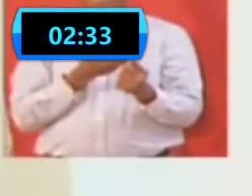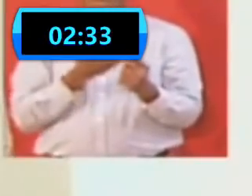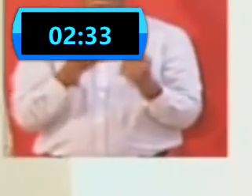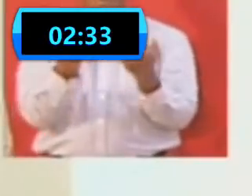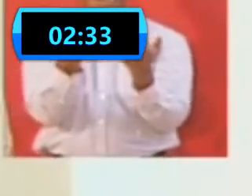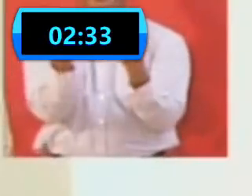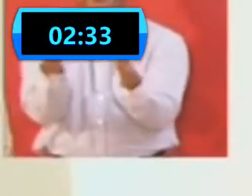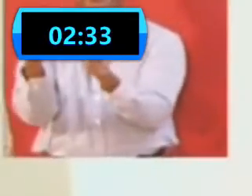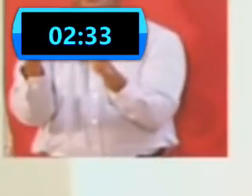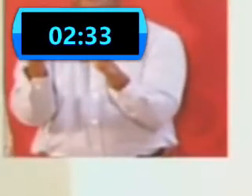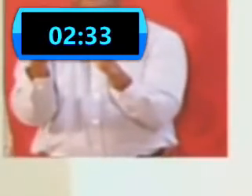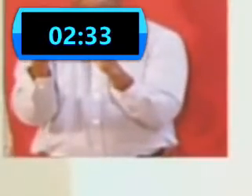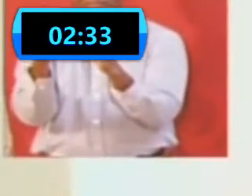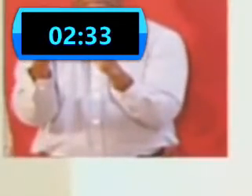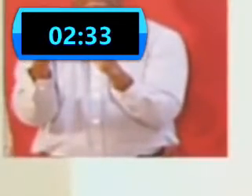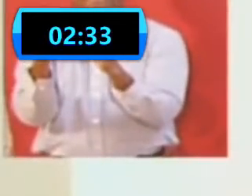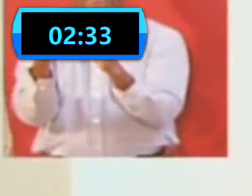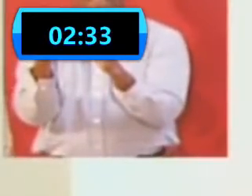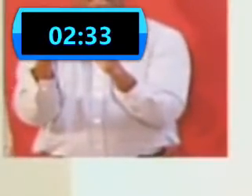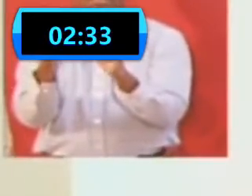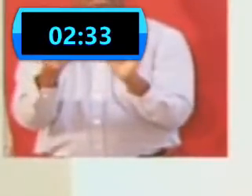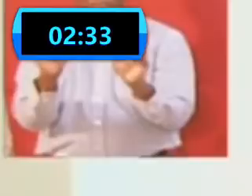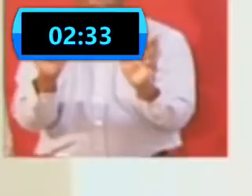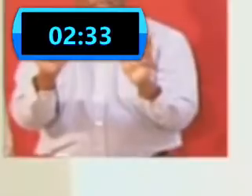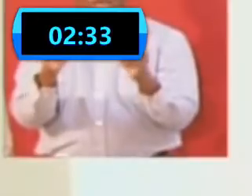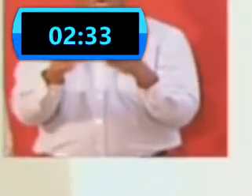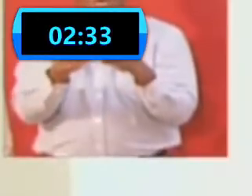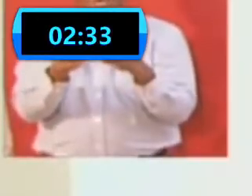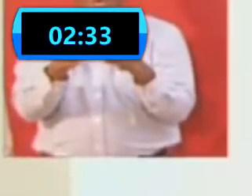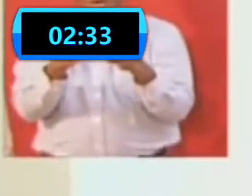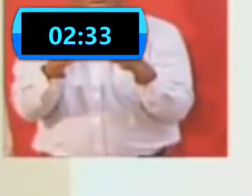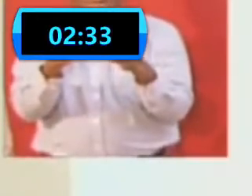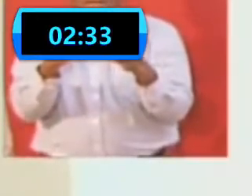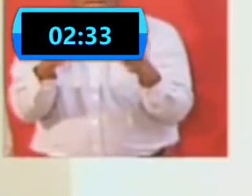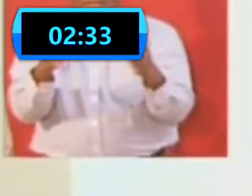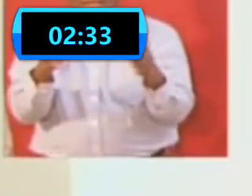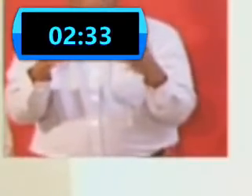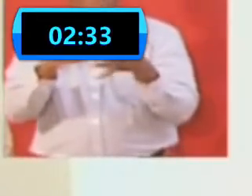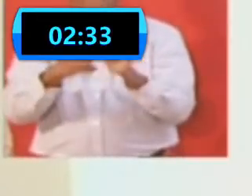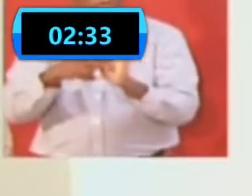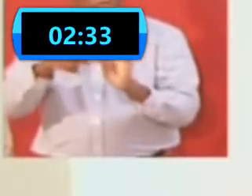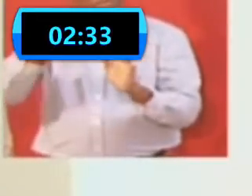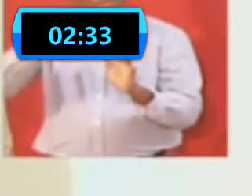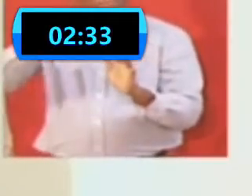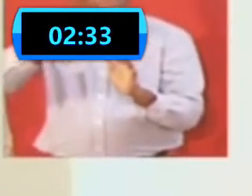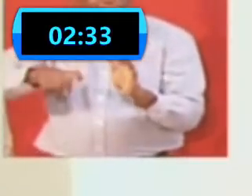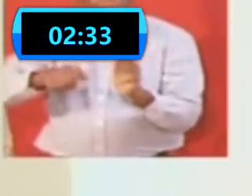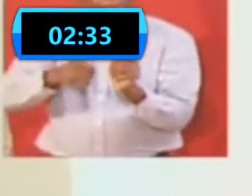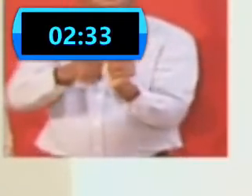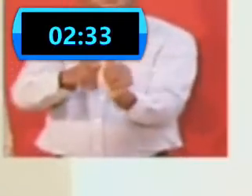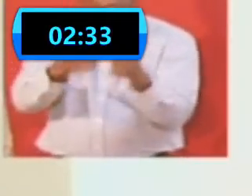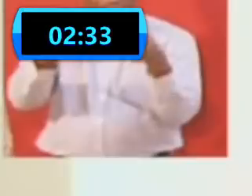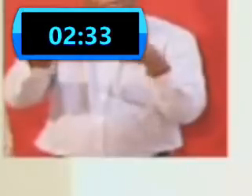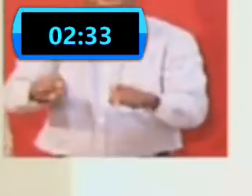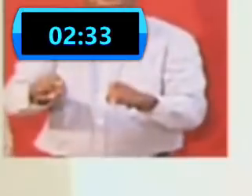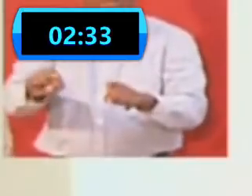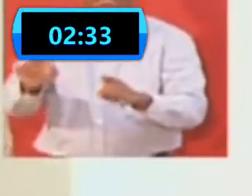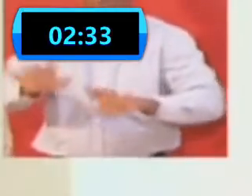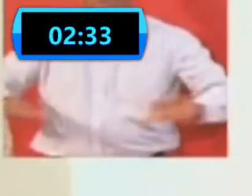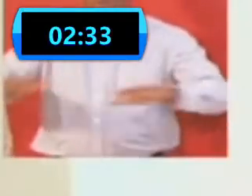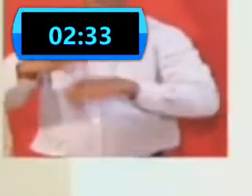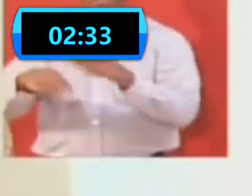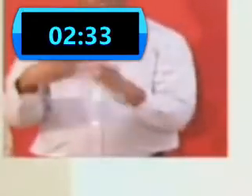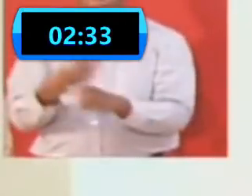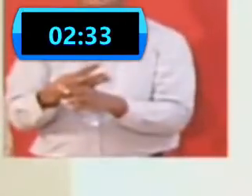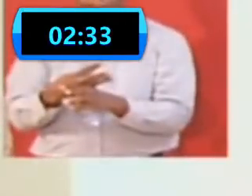in Trinidad and Tobago, being in the state that we are in now, with the decision that we made in the last few weeks and seeing the results that we've seen,